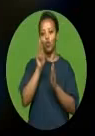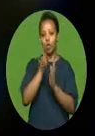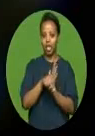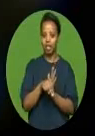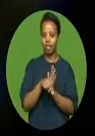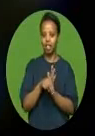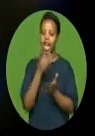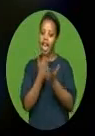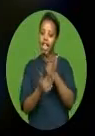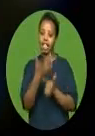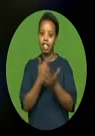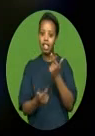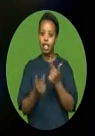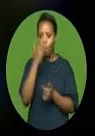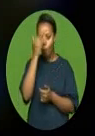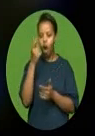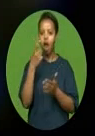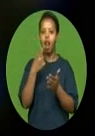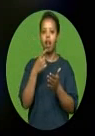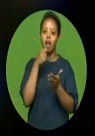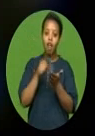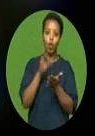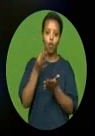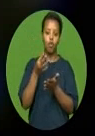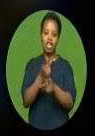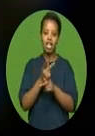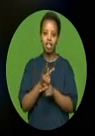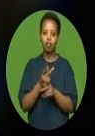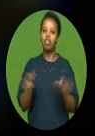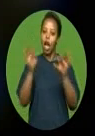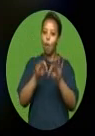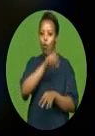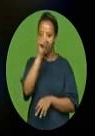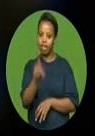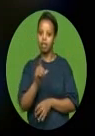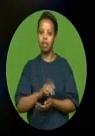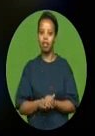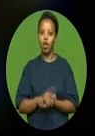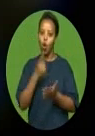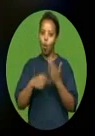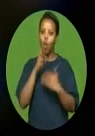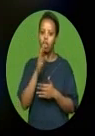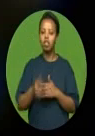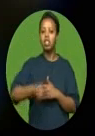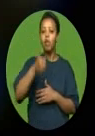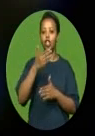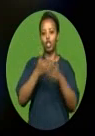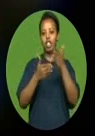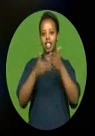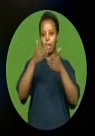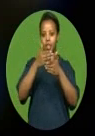minutes. Discuss why the letter of credit is important. What are its major steps?